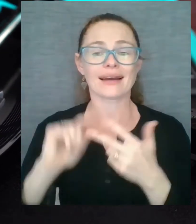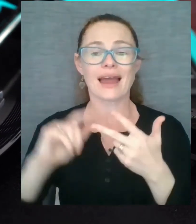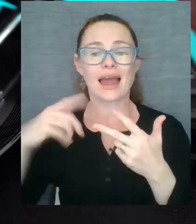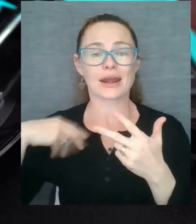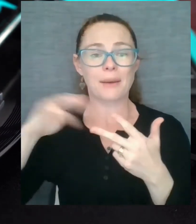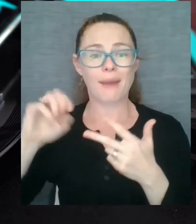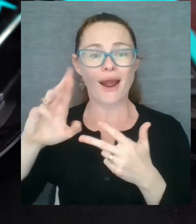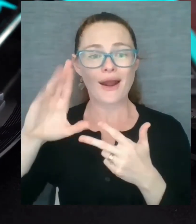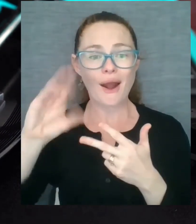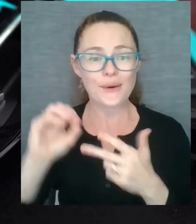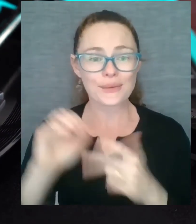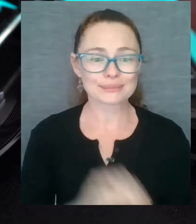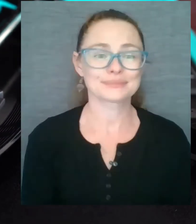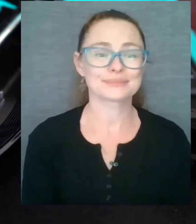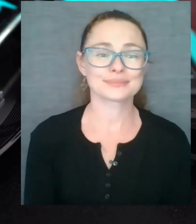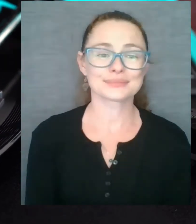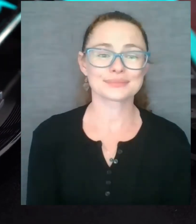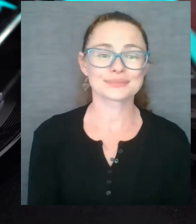Bertozzi.